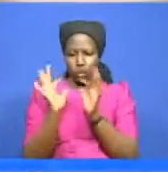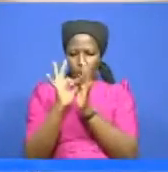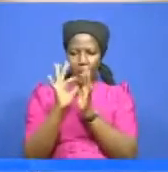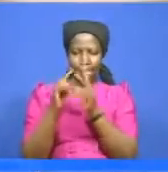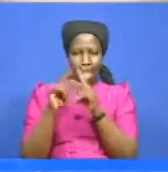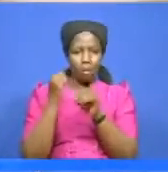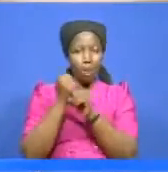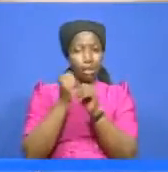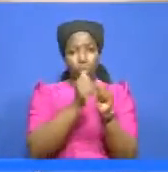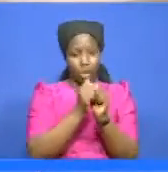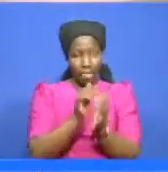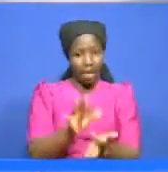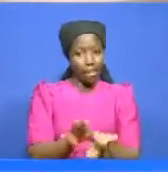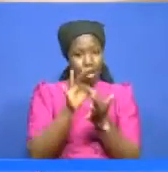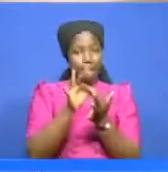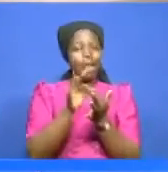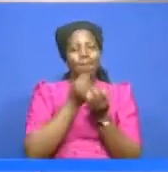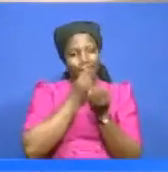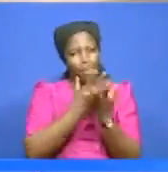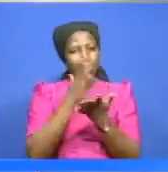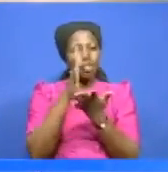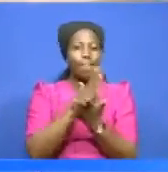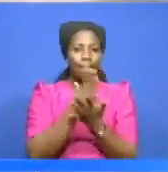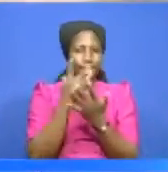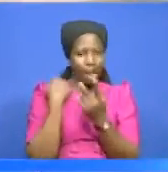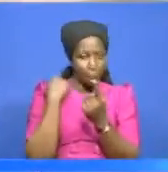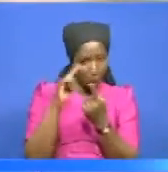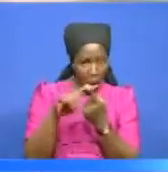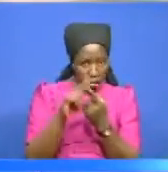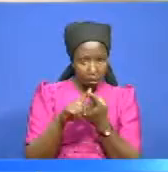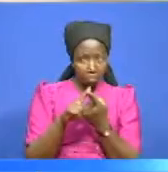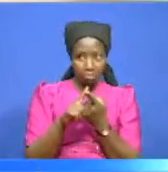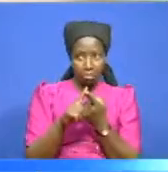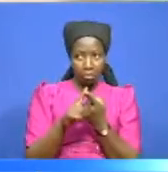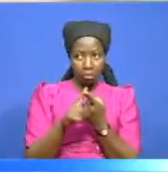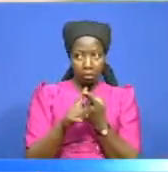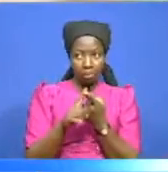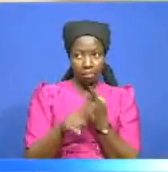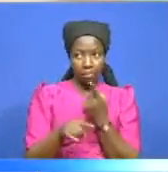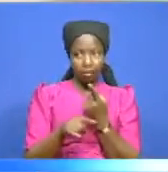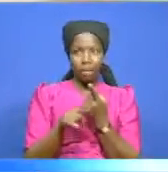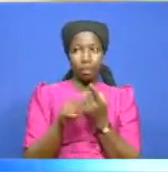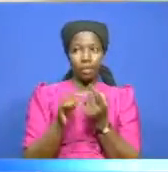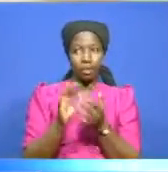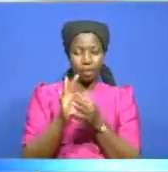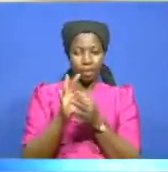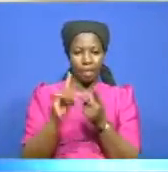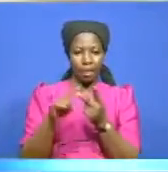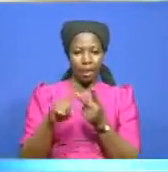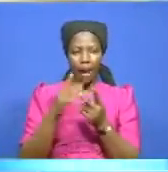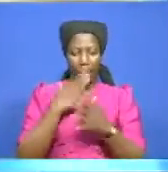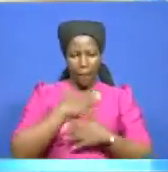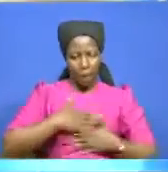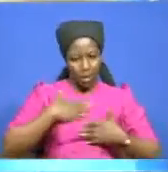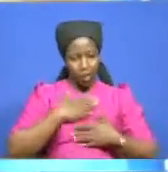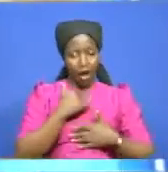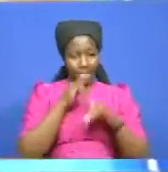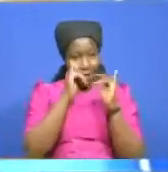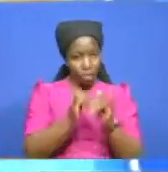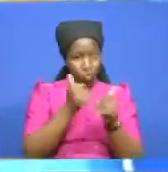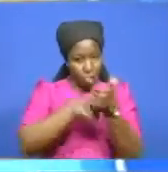of information sharing. So one, prudency. Second, appreciating that we have new players in the